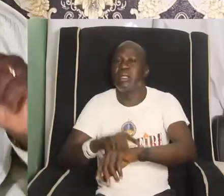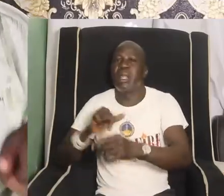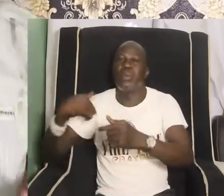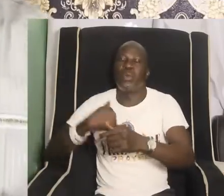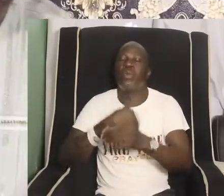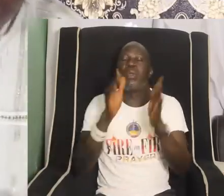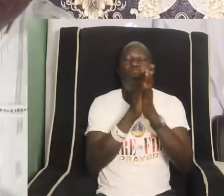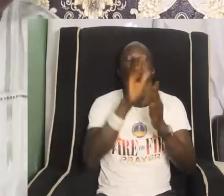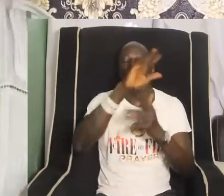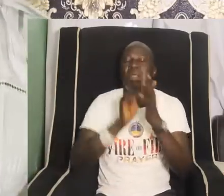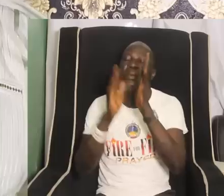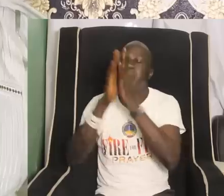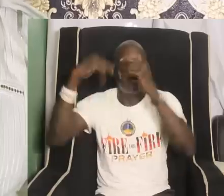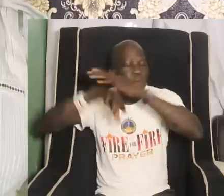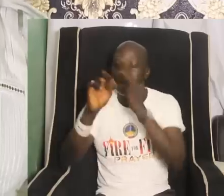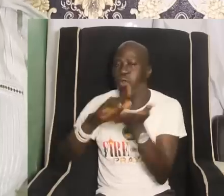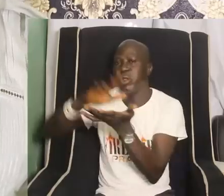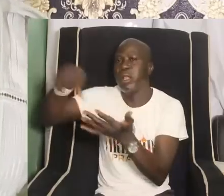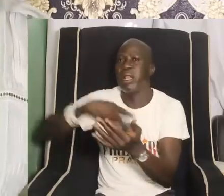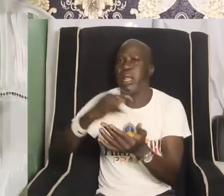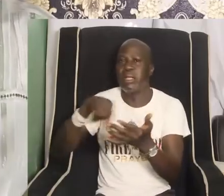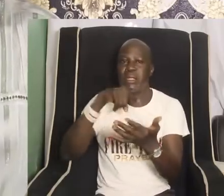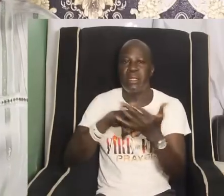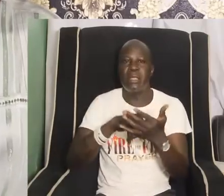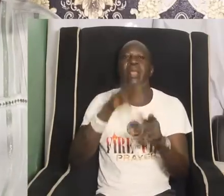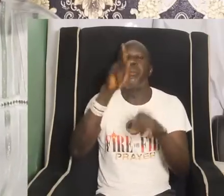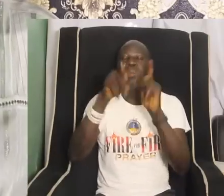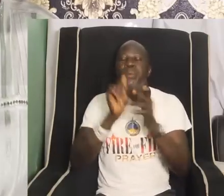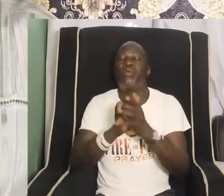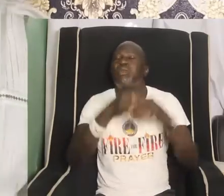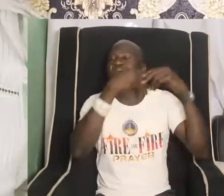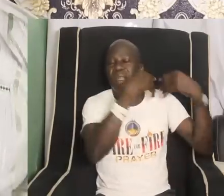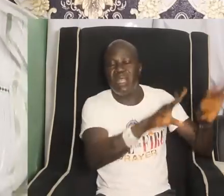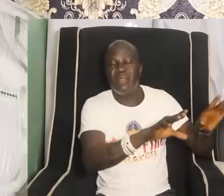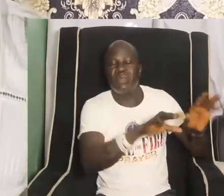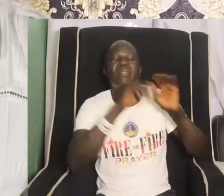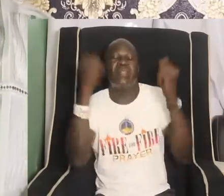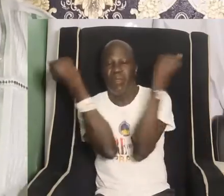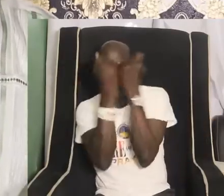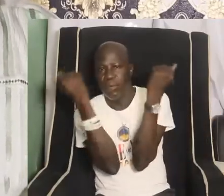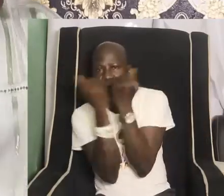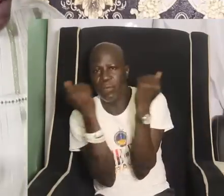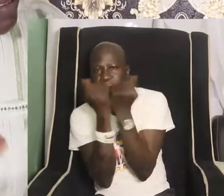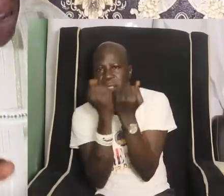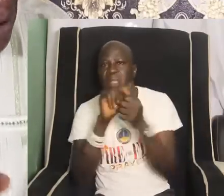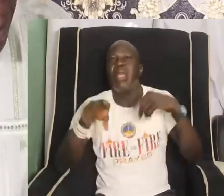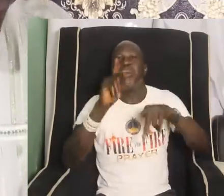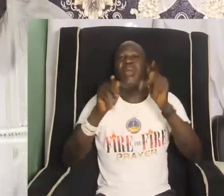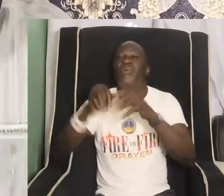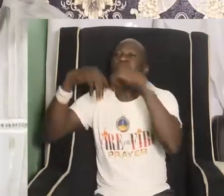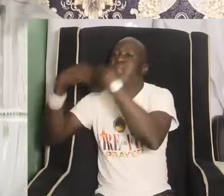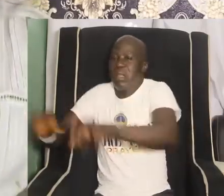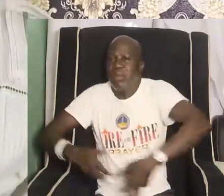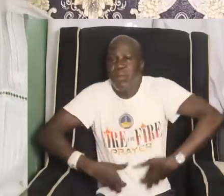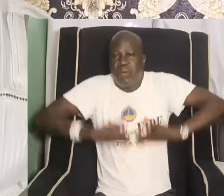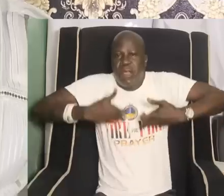gbàdúrà ògo báyìí. Whenever we are praying prayer of glory like this. Èèyàn máa ń sá fún ìjà ni o. You will flee away from fighting. Èèyàn máa ń sá fún ìbínú ni o.